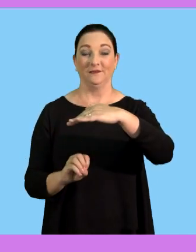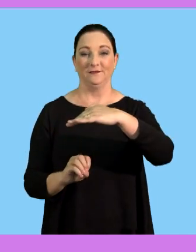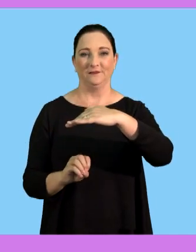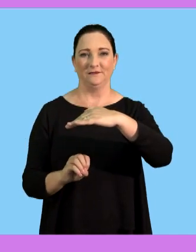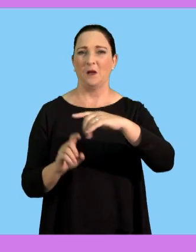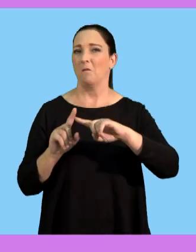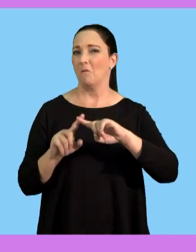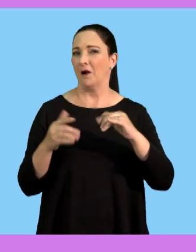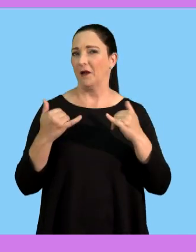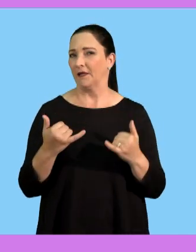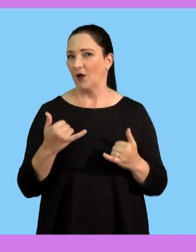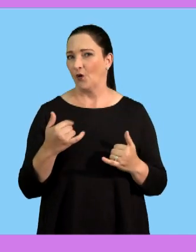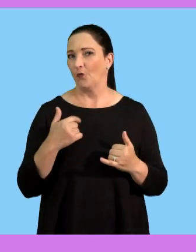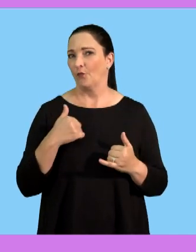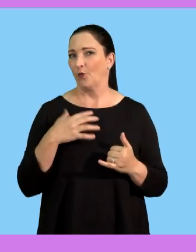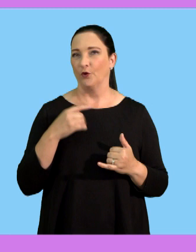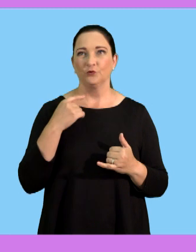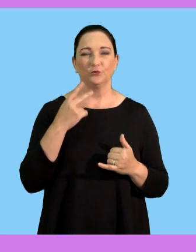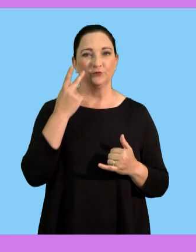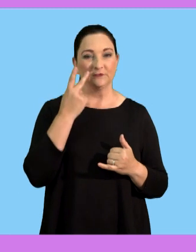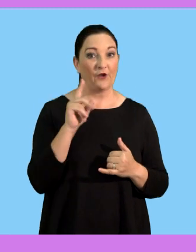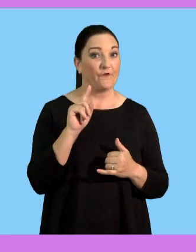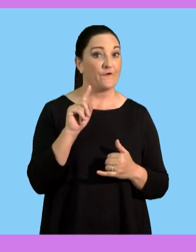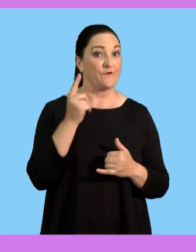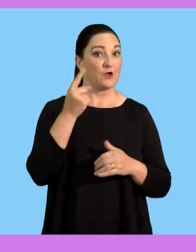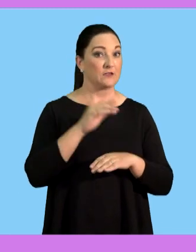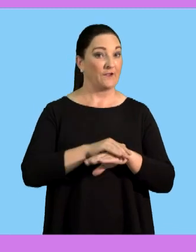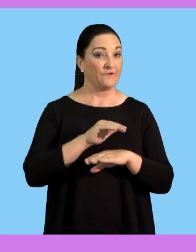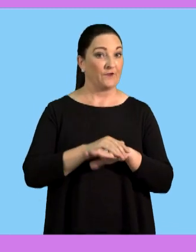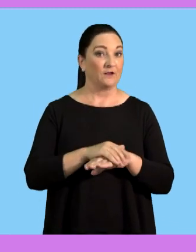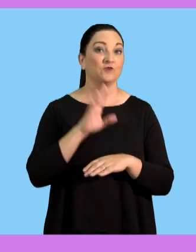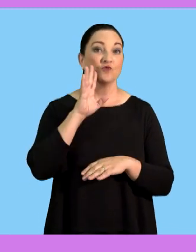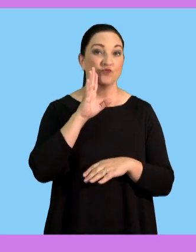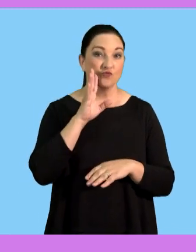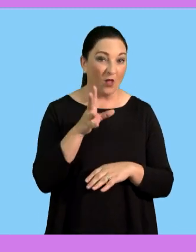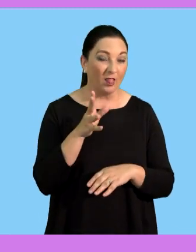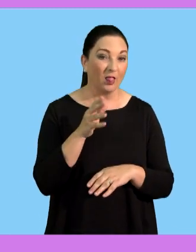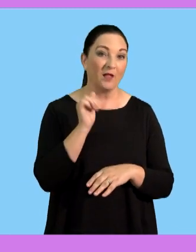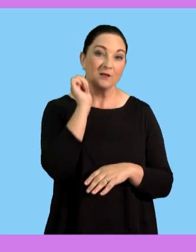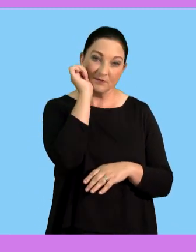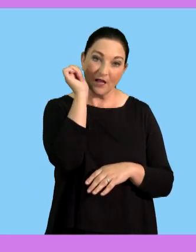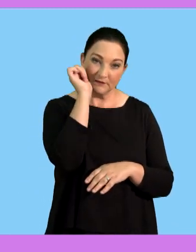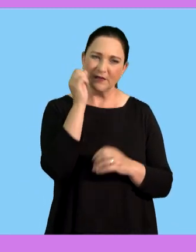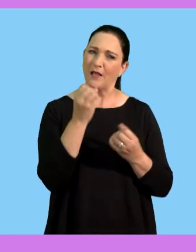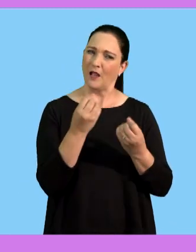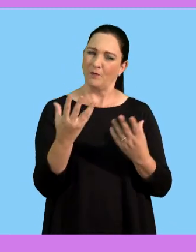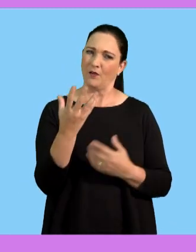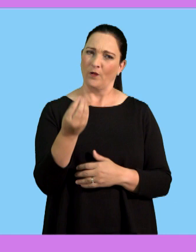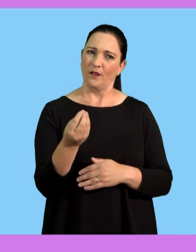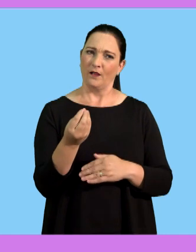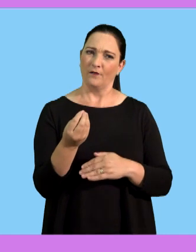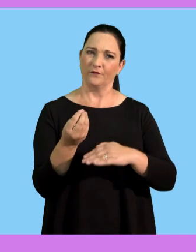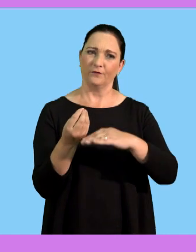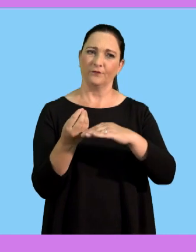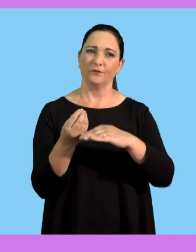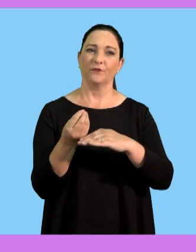them. Then we want to know the first friend, right, will get a chocolate with nuts. How many chocolates do we have with nuts?